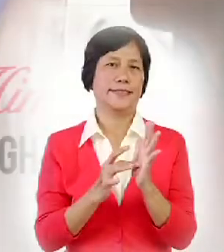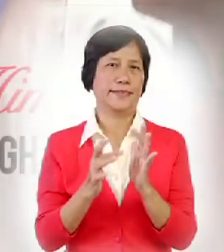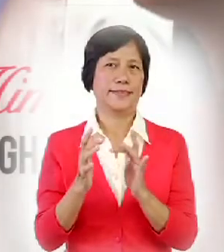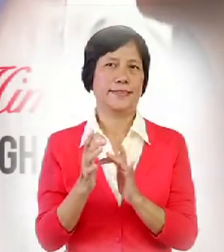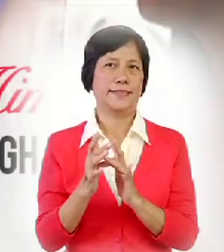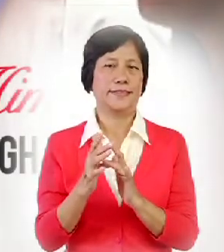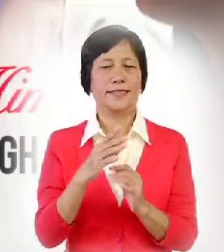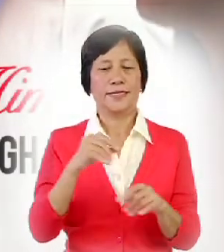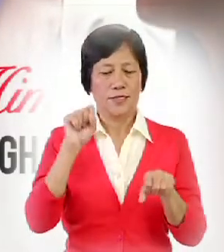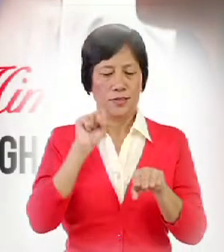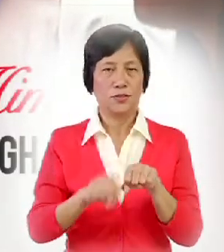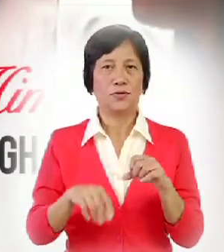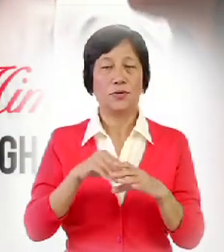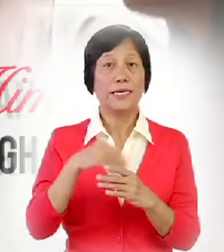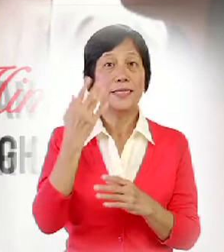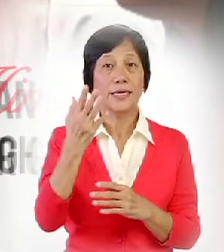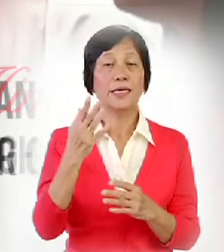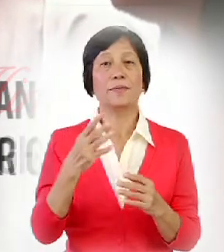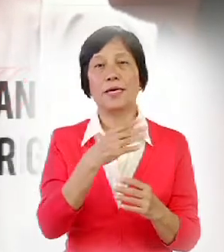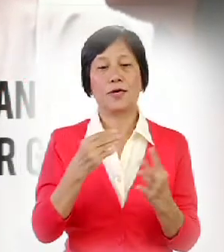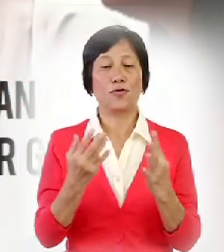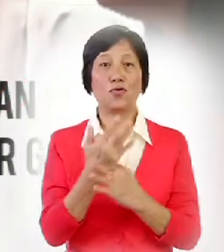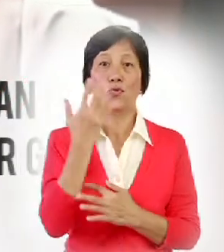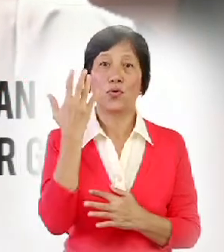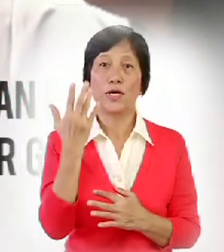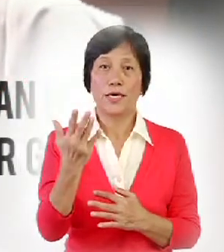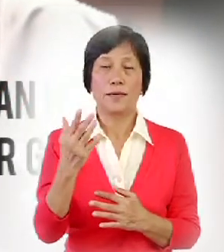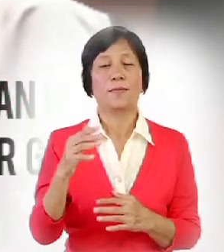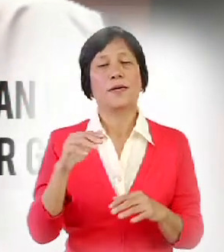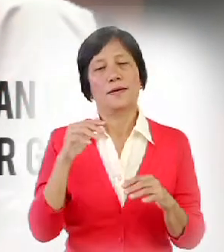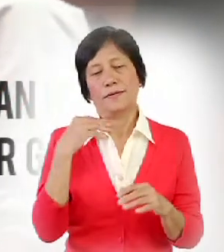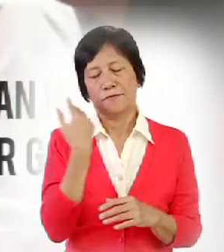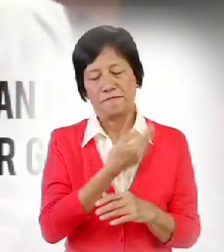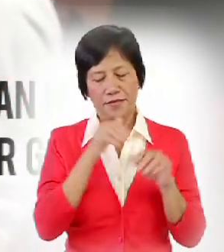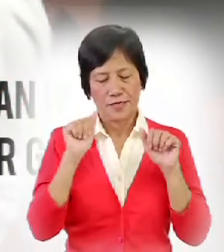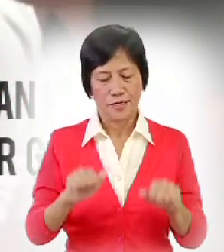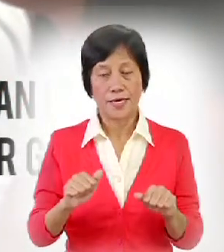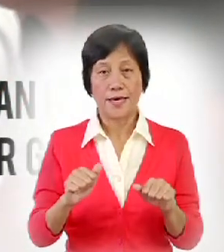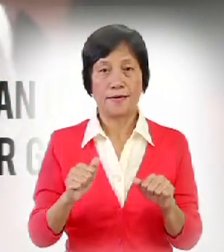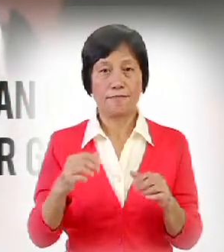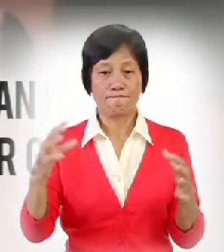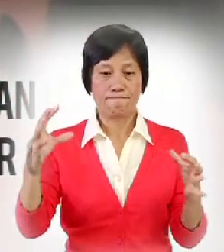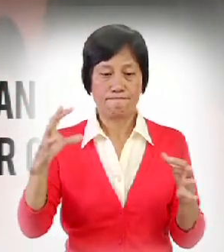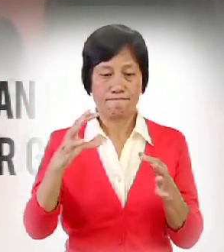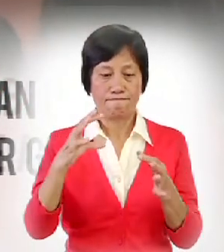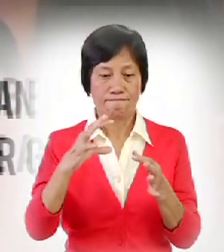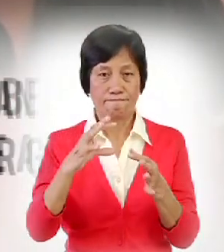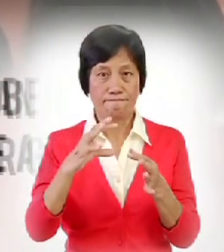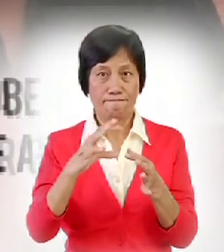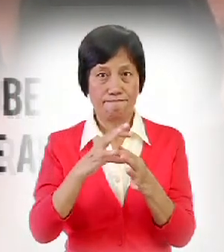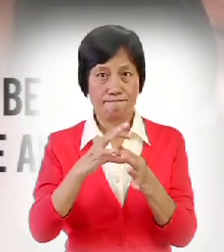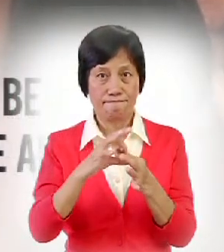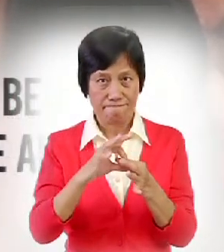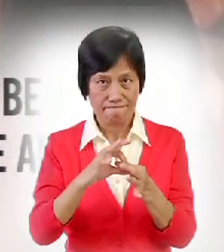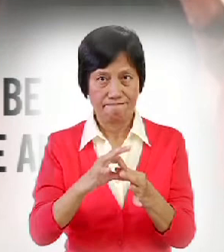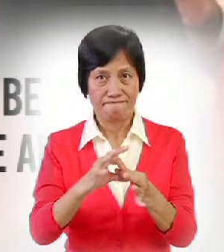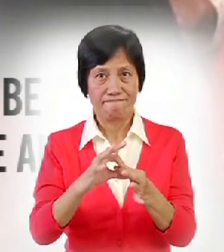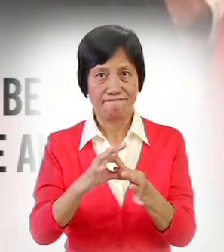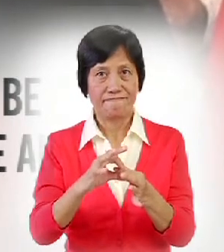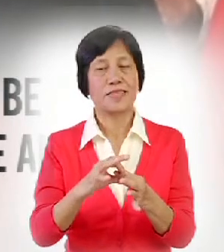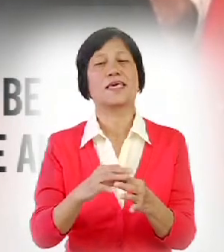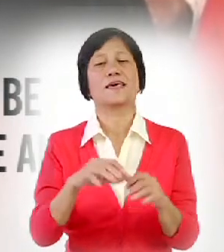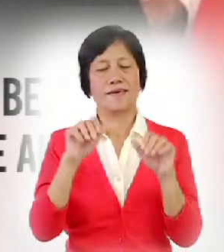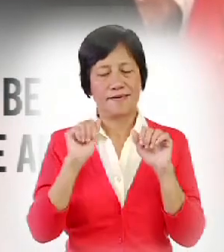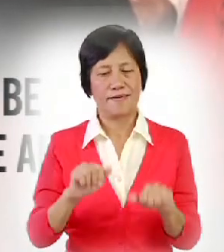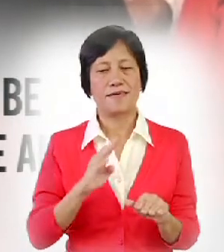And so in Him and through Him, we can bridge our gaps. We can be near